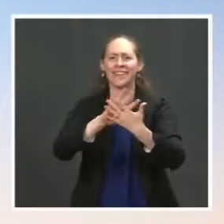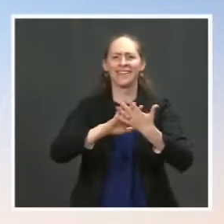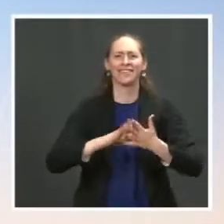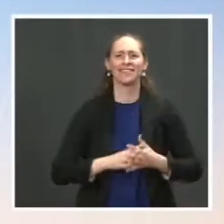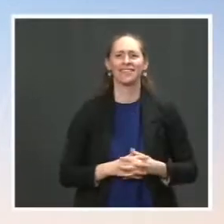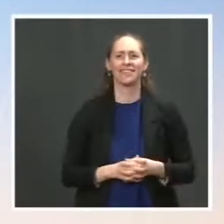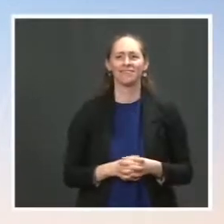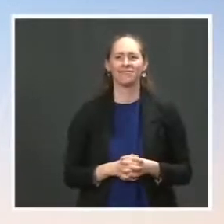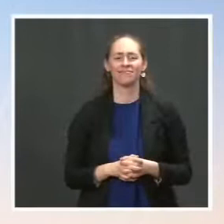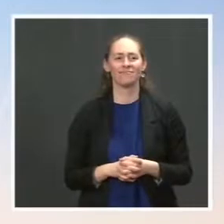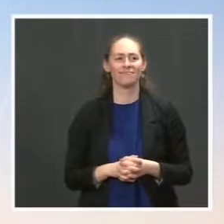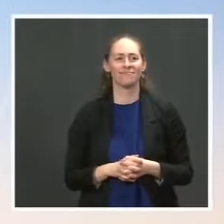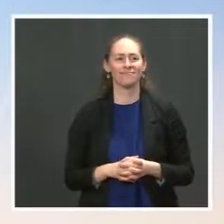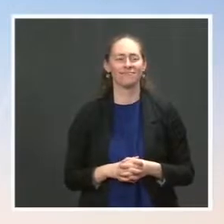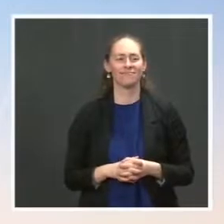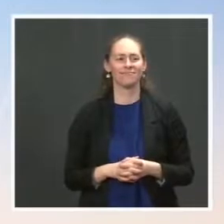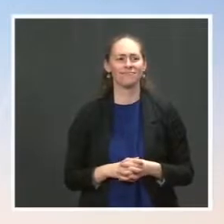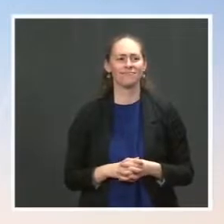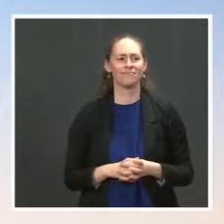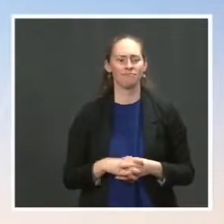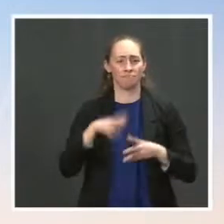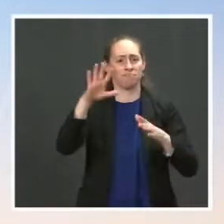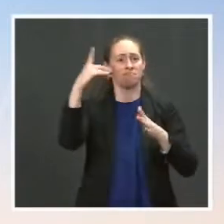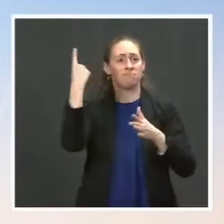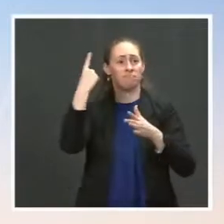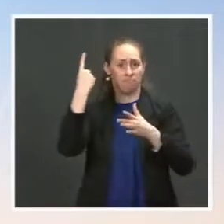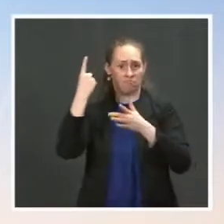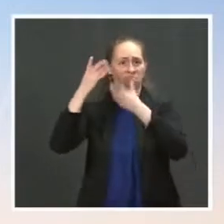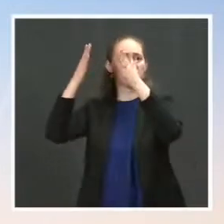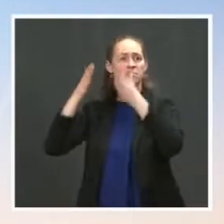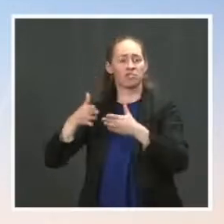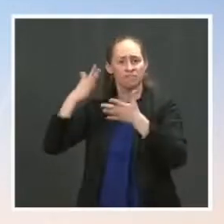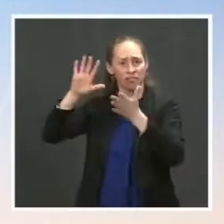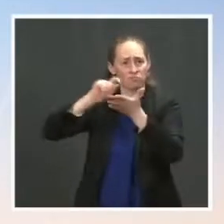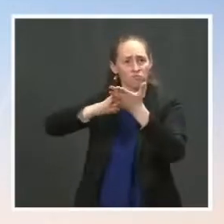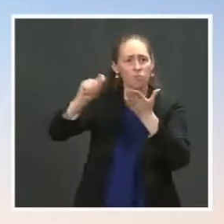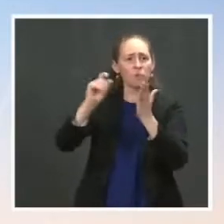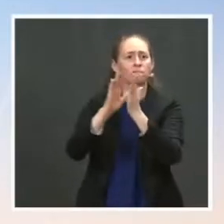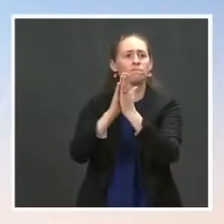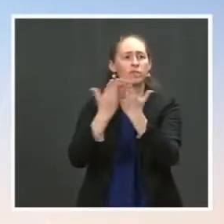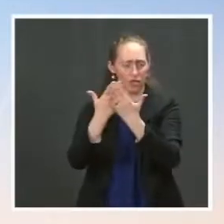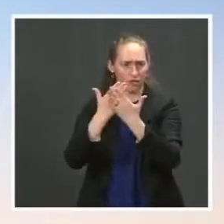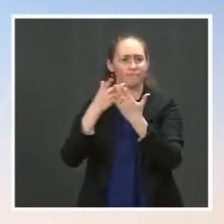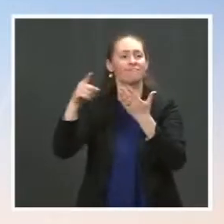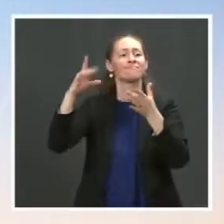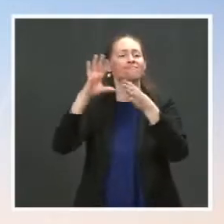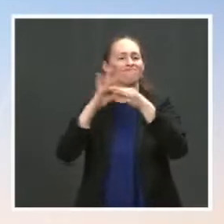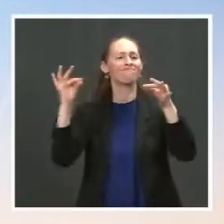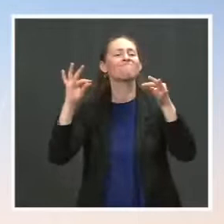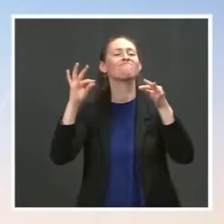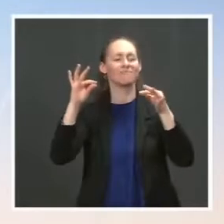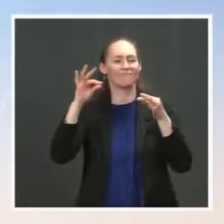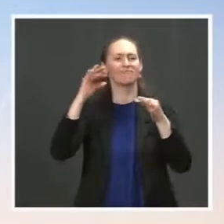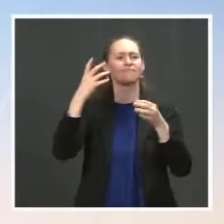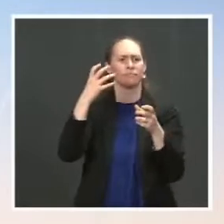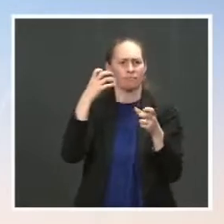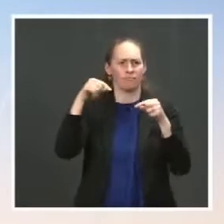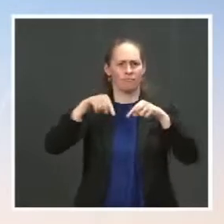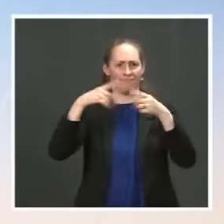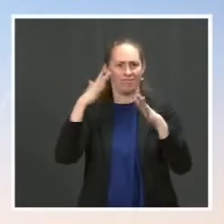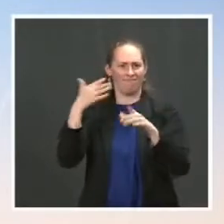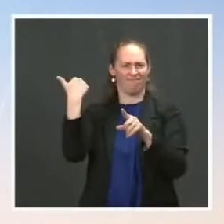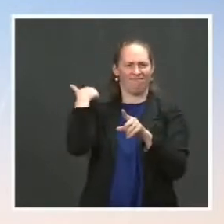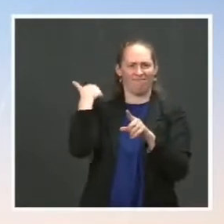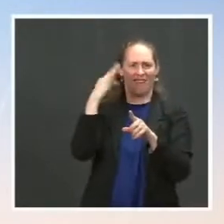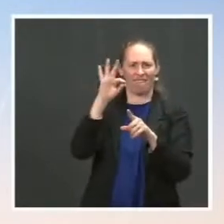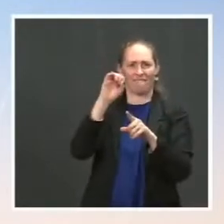book he wrote himself. The president and First Lady put out a statement making clear, in February, I should say, when the book was